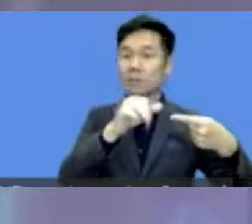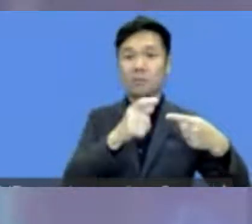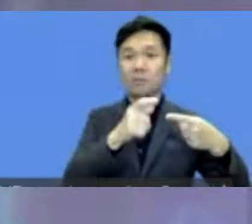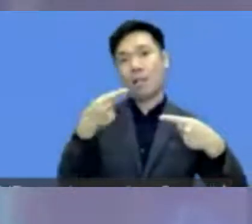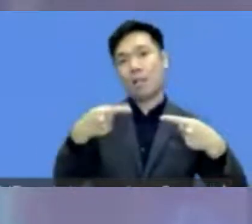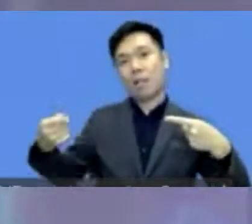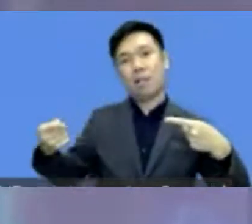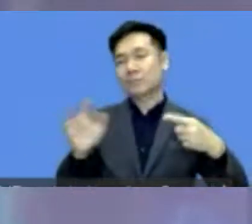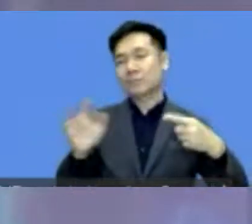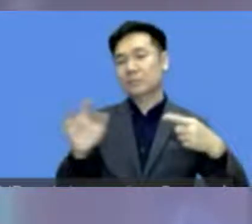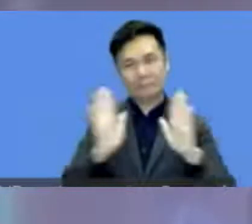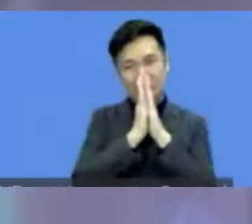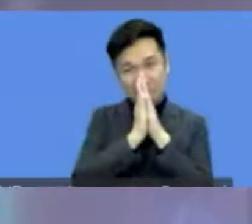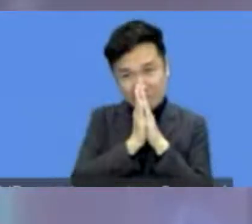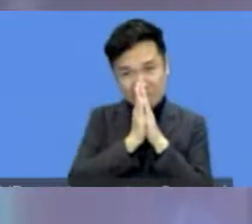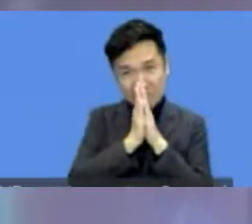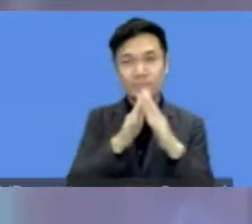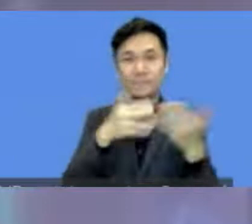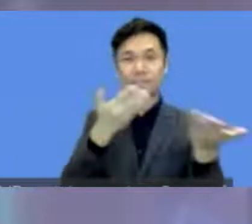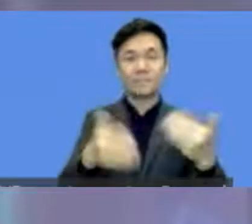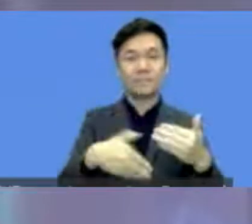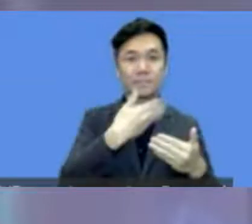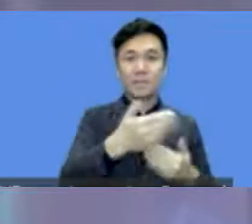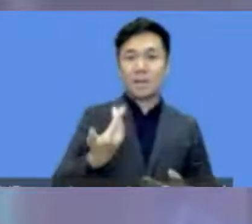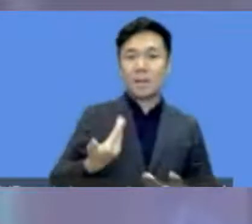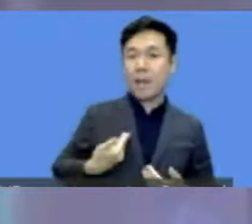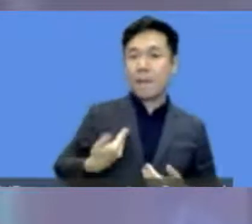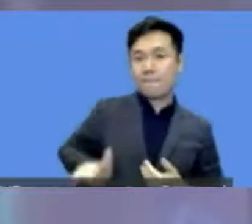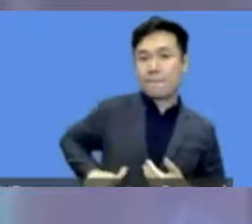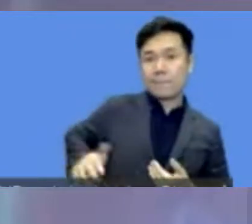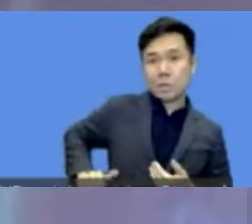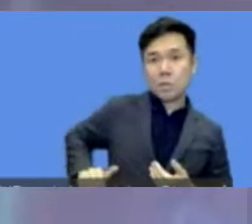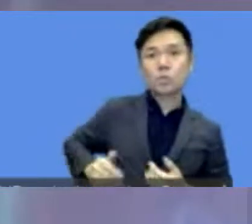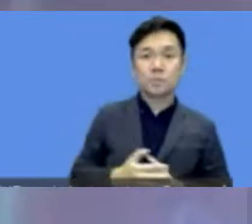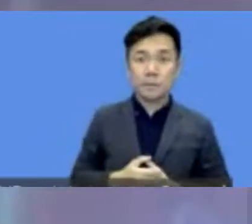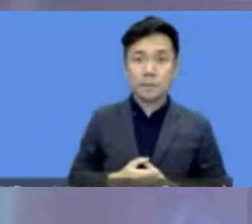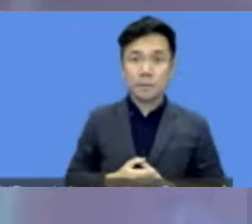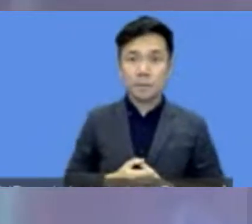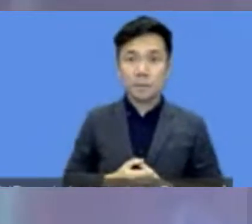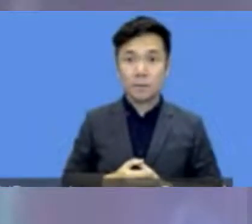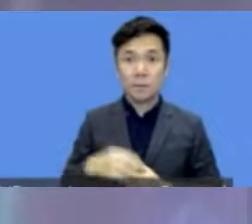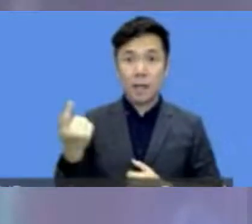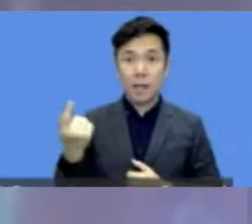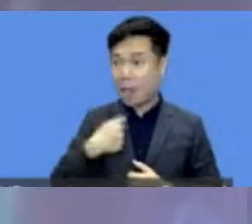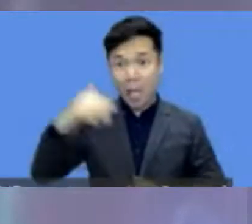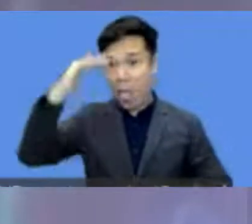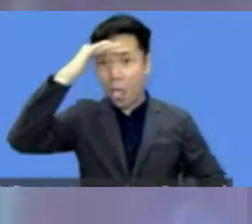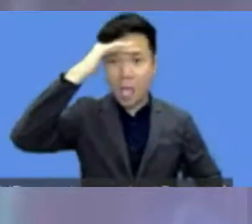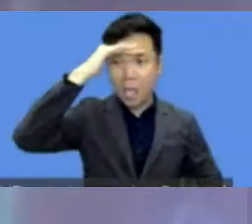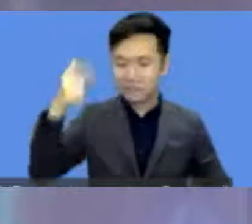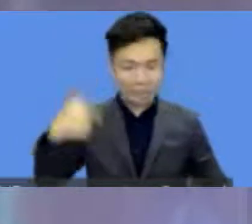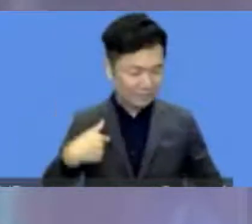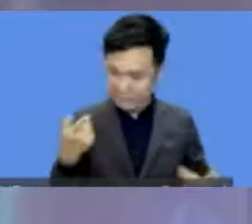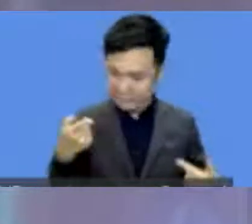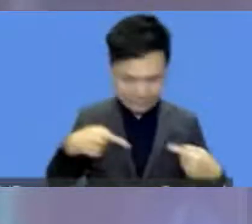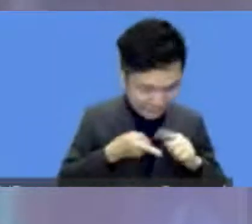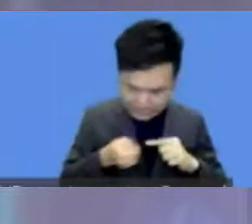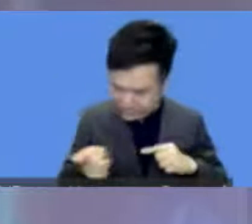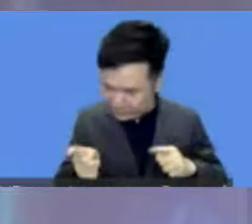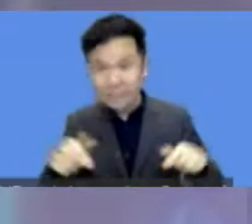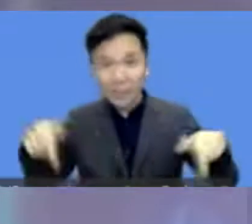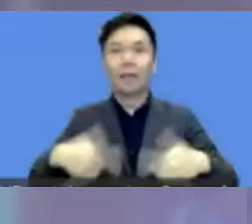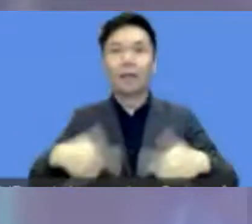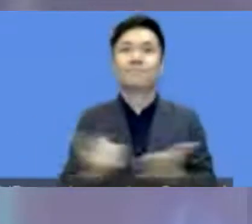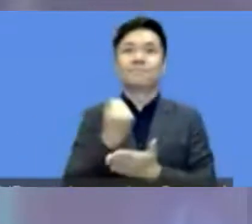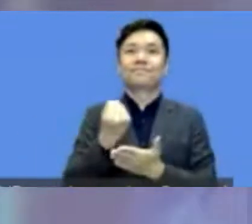Hi, I missed the first 5 minutes of the conversation because I couldn't find the room, and it's very difficult because I thought, anyway. So